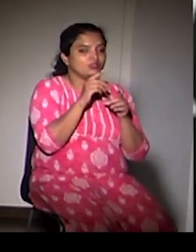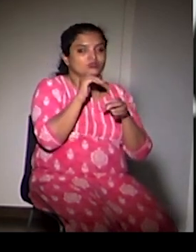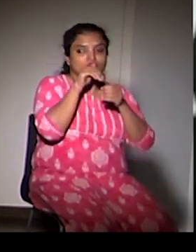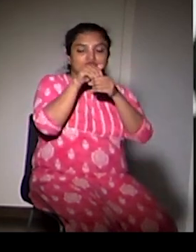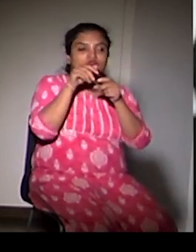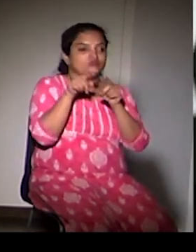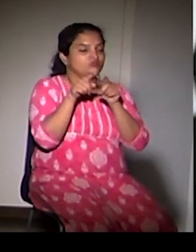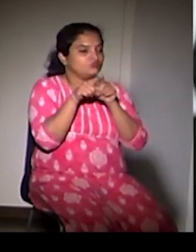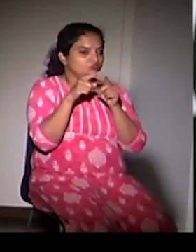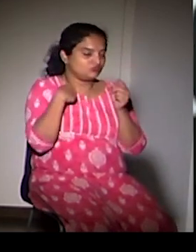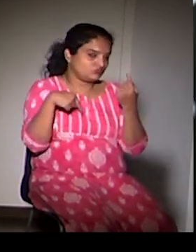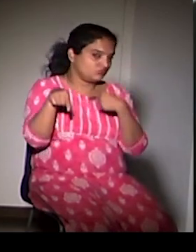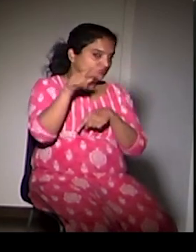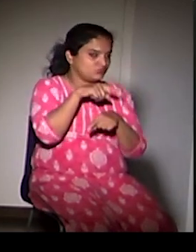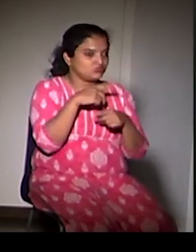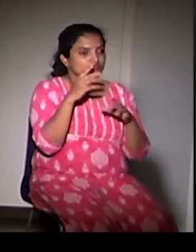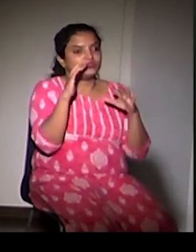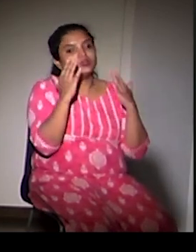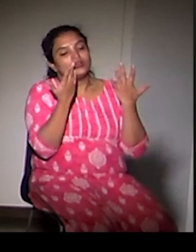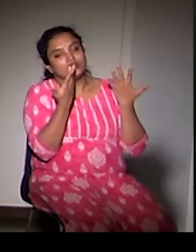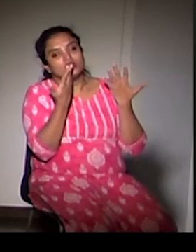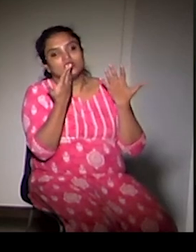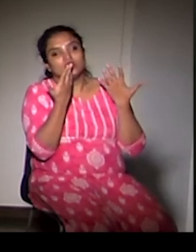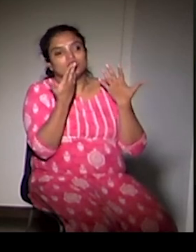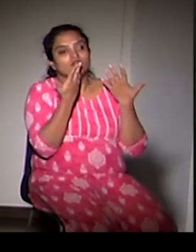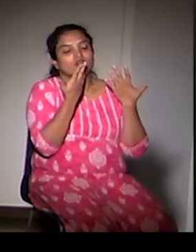Indian subcontinent, we're talking about